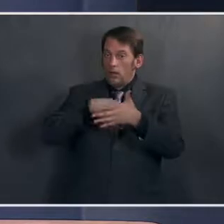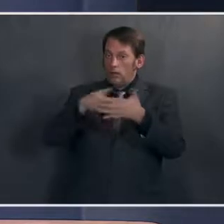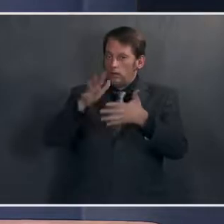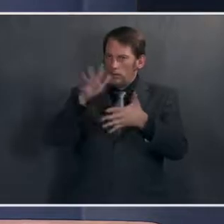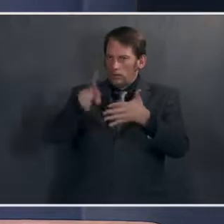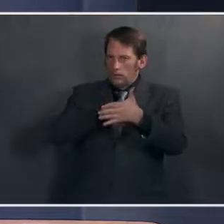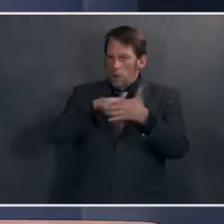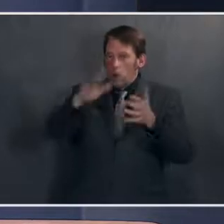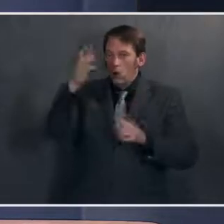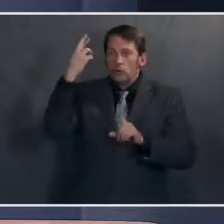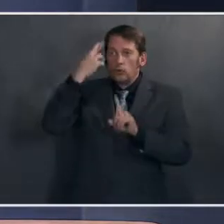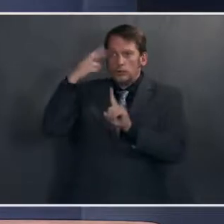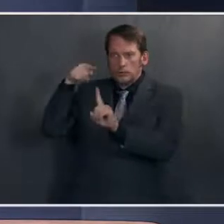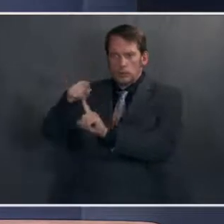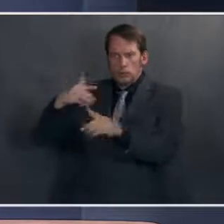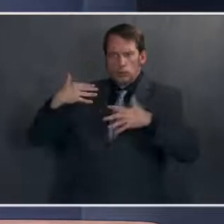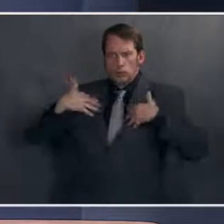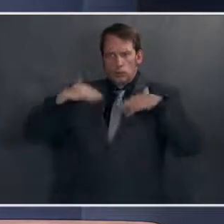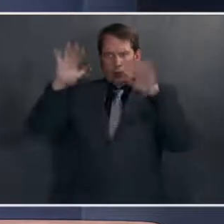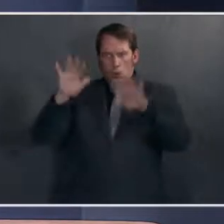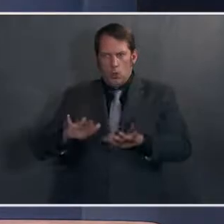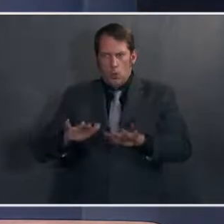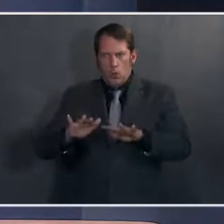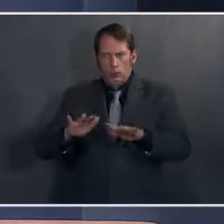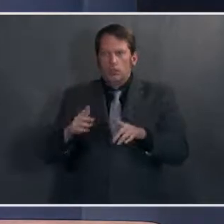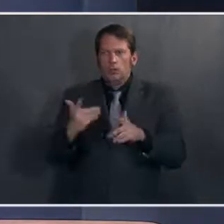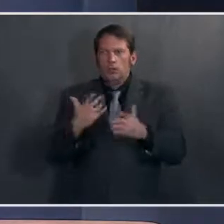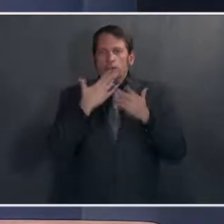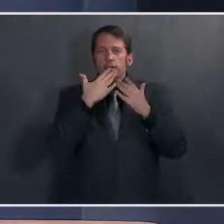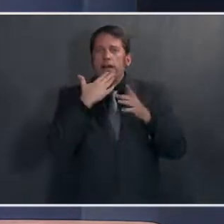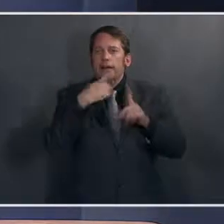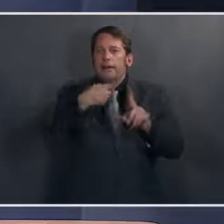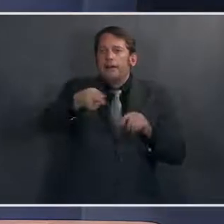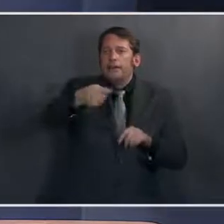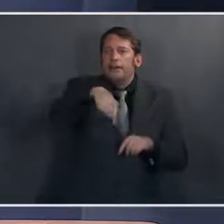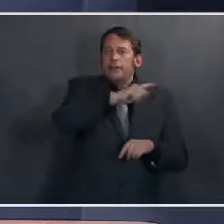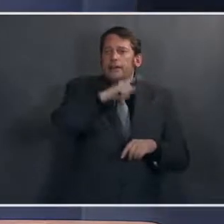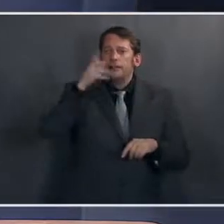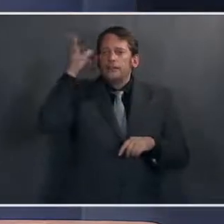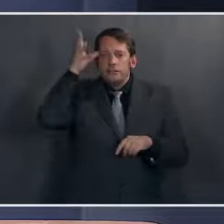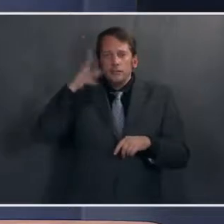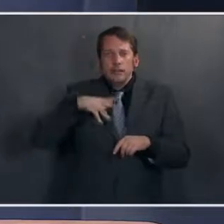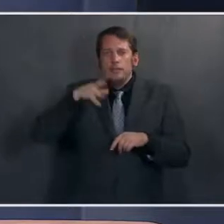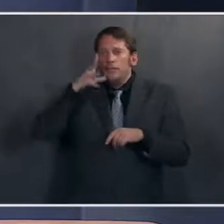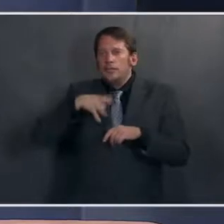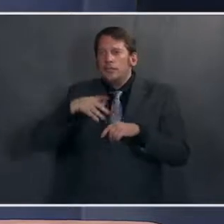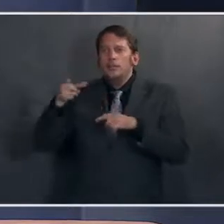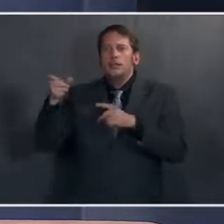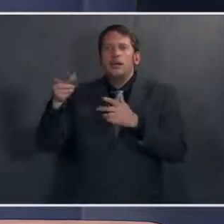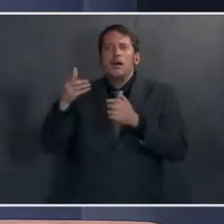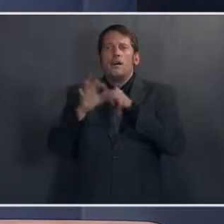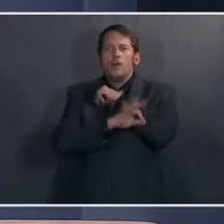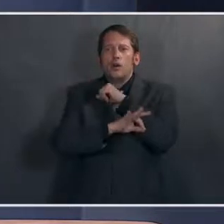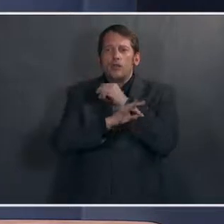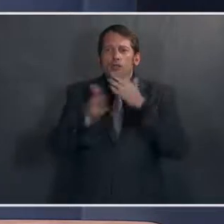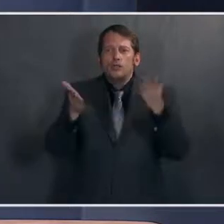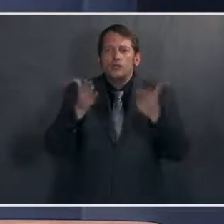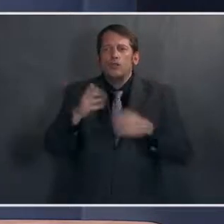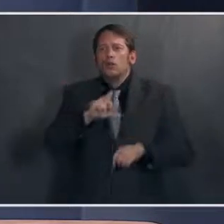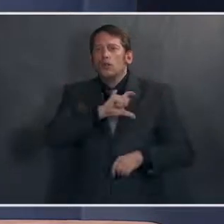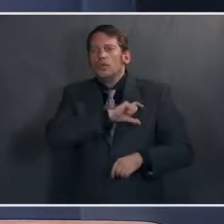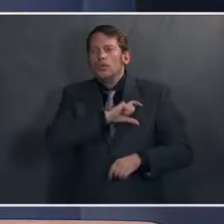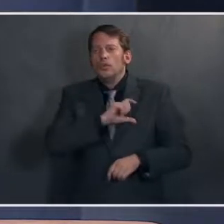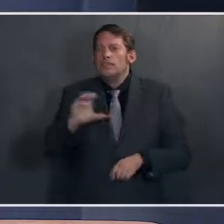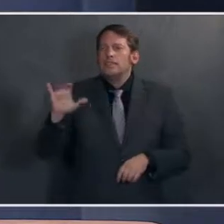men and women who are foreign service officers, civil servants, who are the heart and soul of that institution and, frankly,